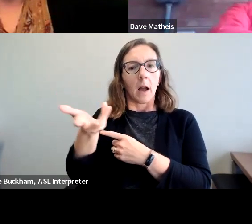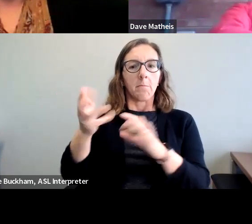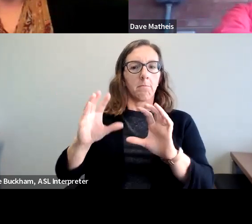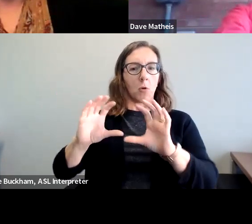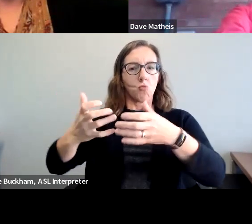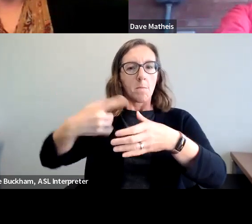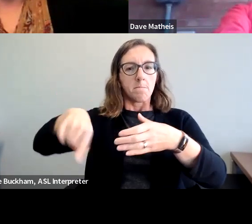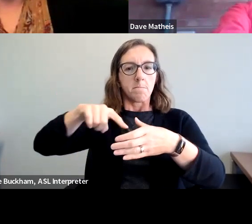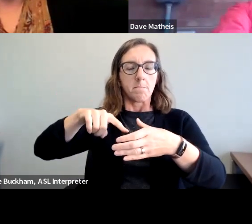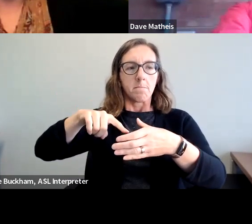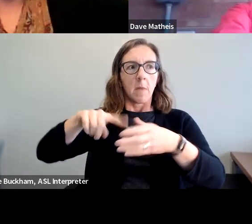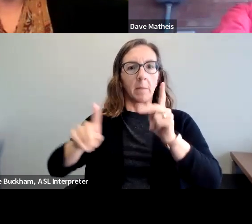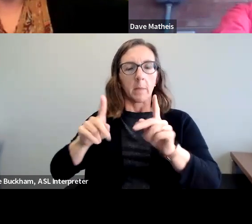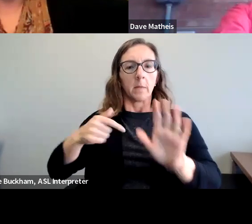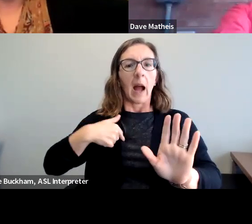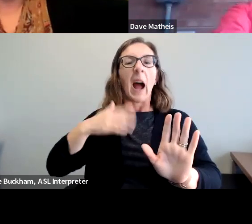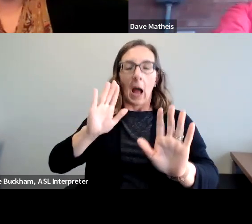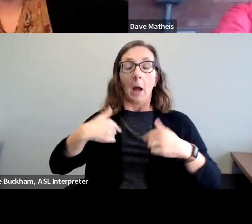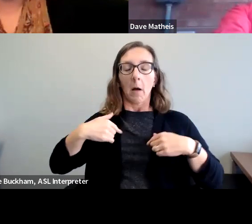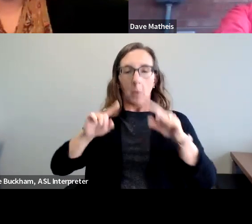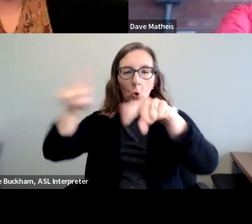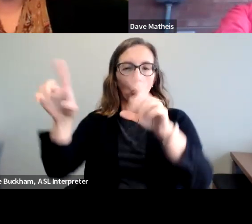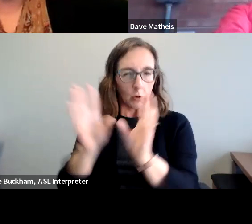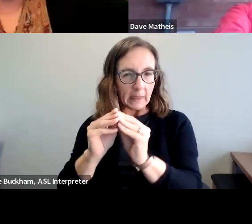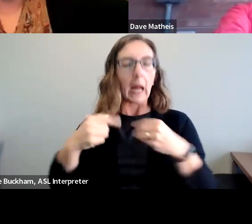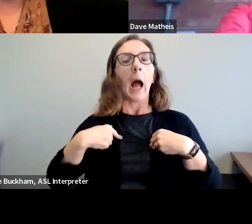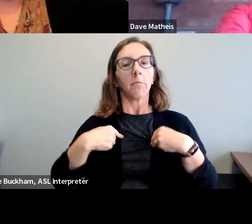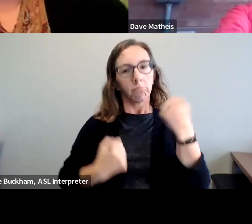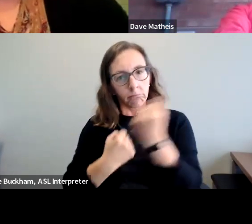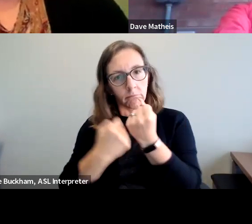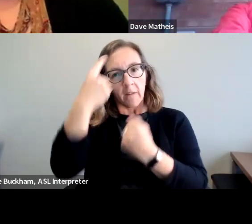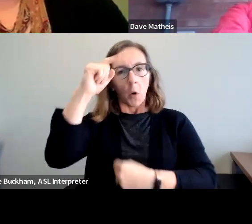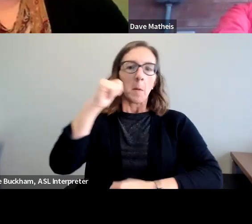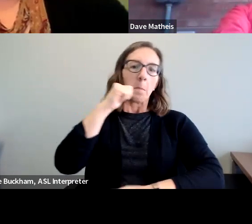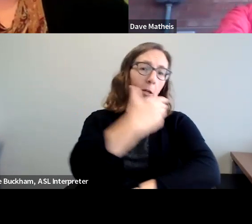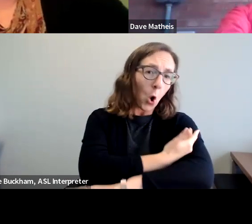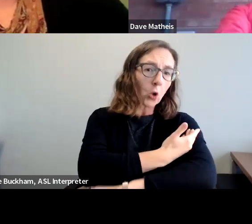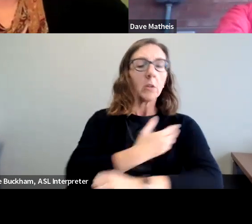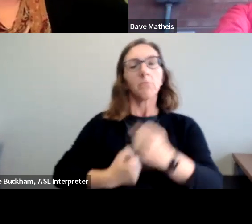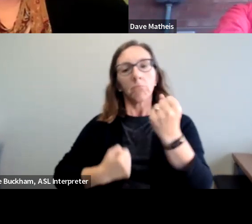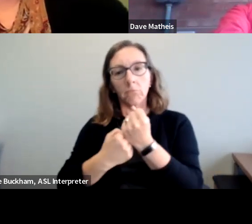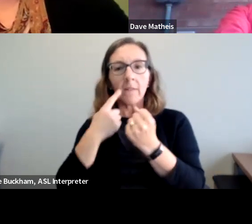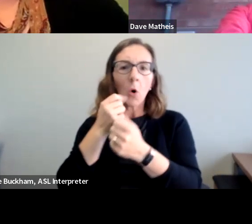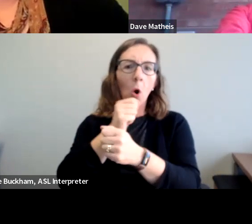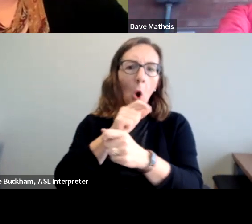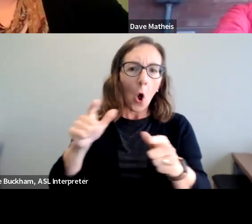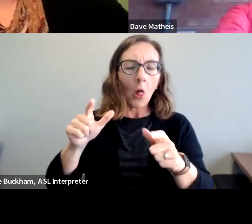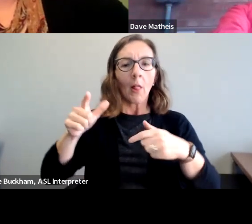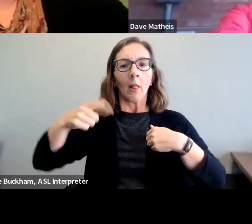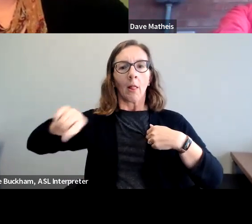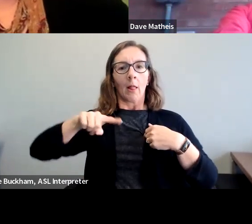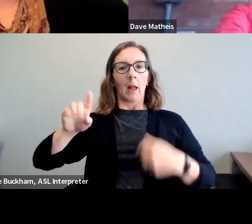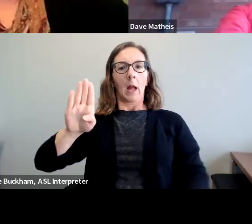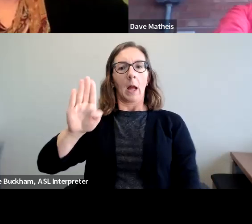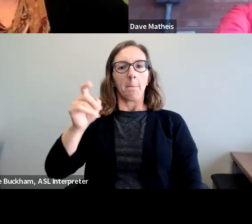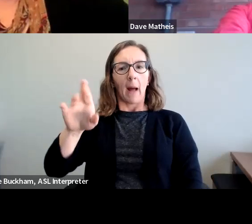of people. So I'm going to this meeting, and I am an advocate for my daughter and an advocate for all the staff advocates in Butler